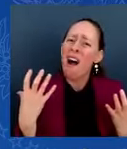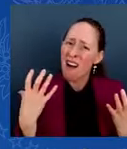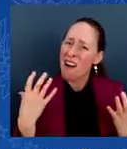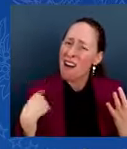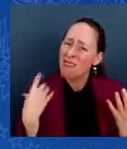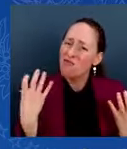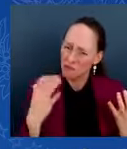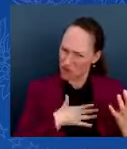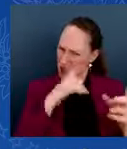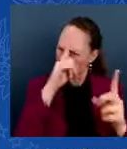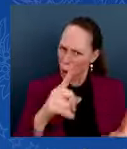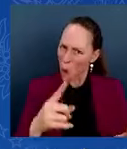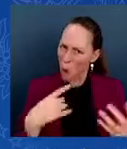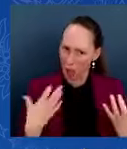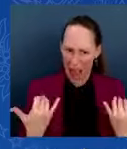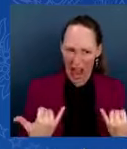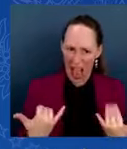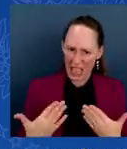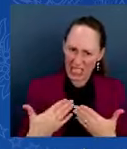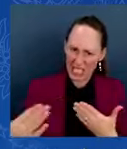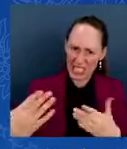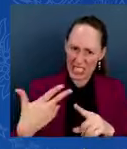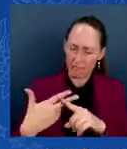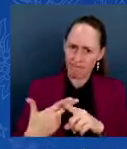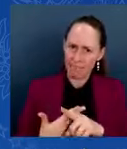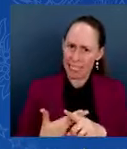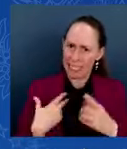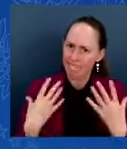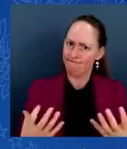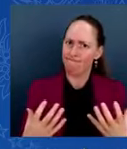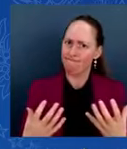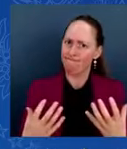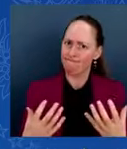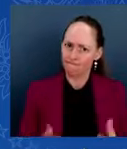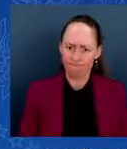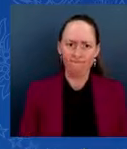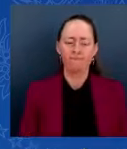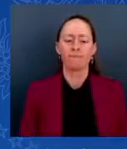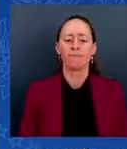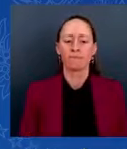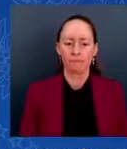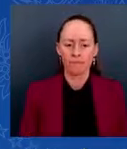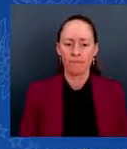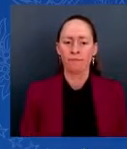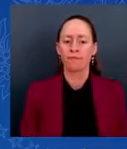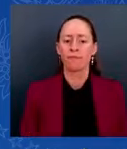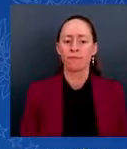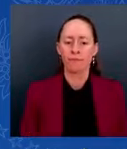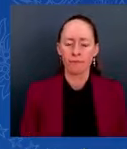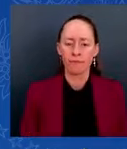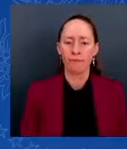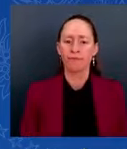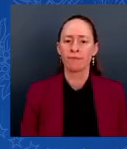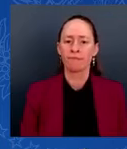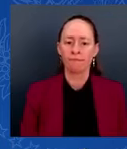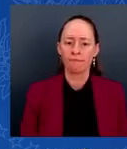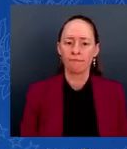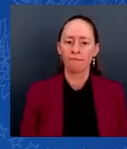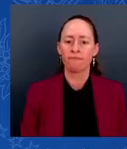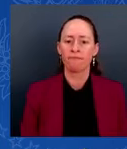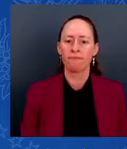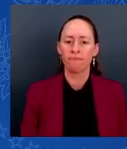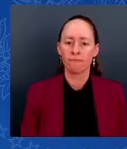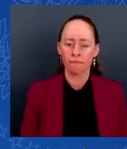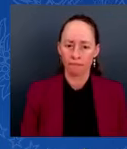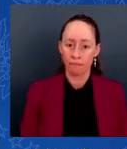Folks, that's not all. The same law we wrote, means starting in January of this year,